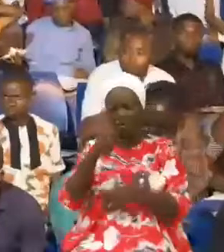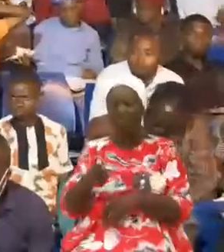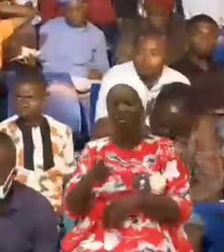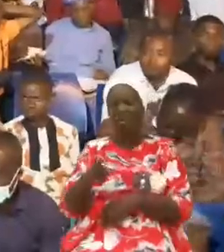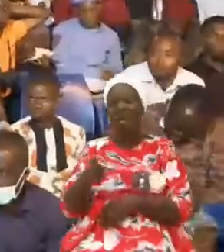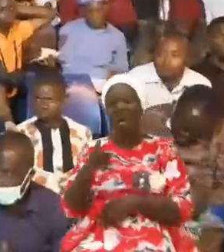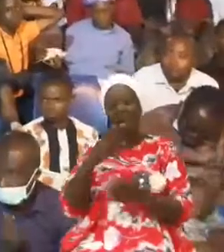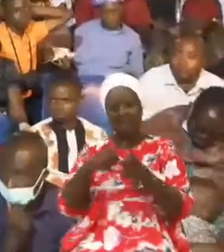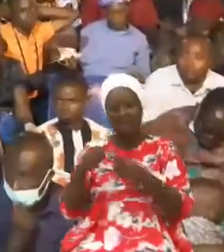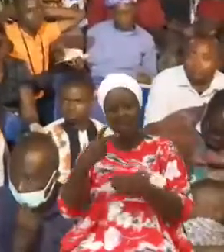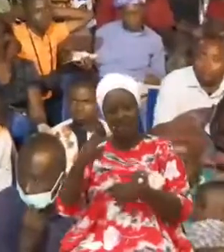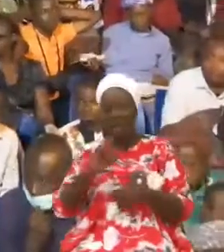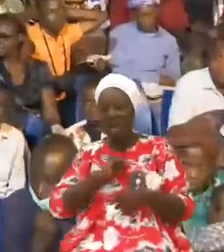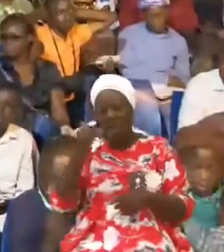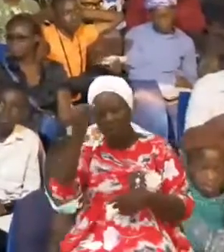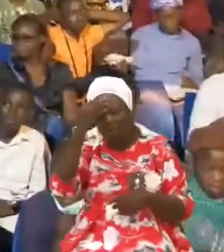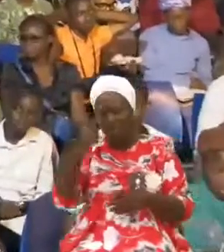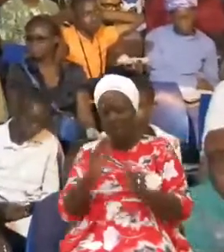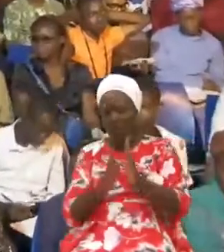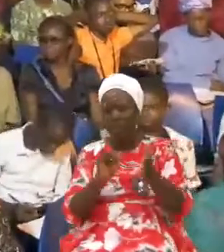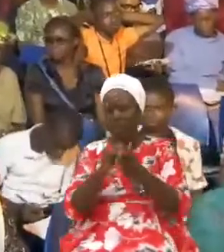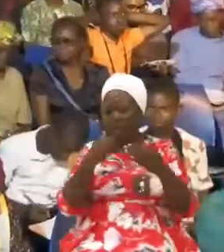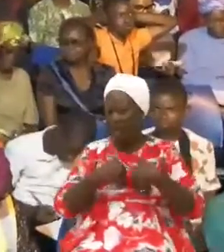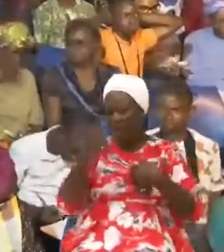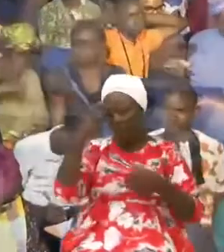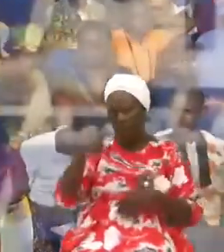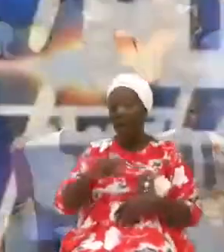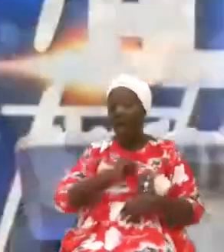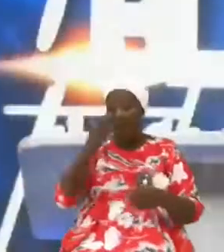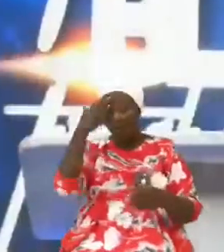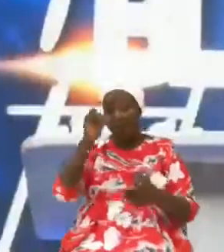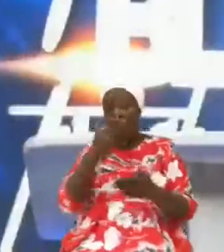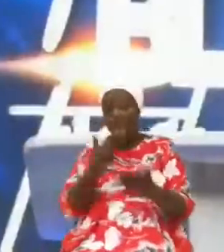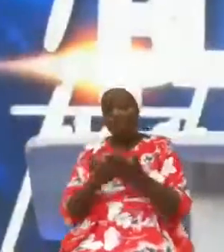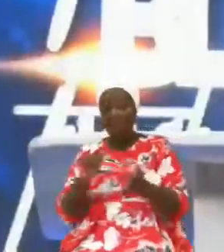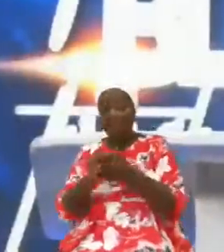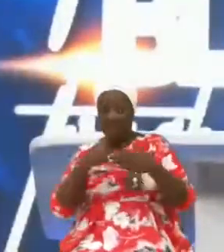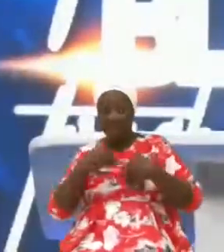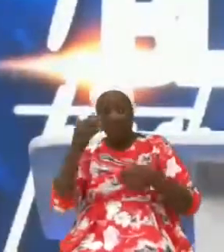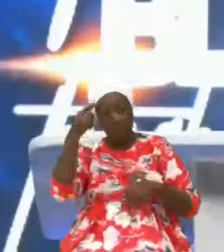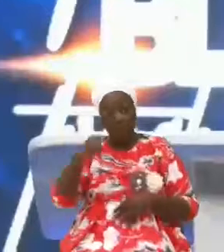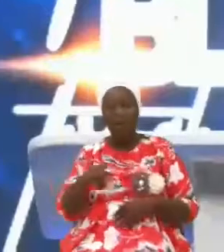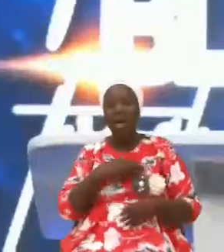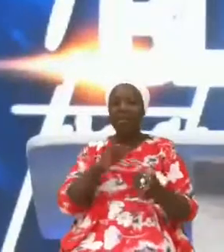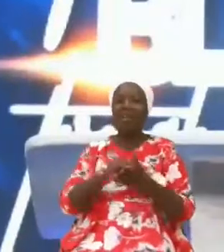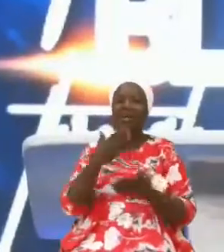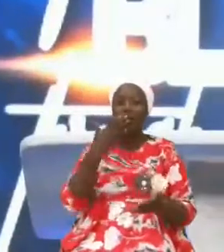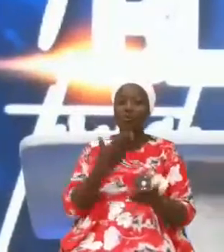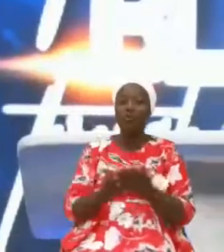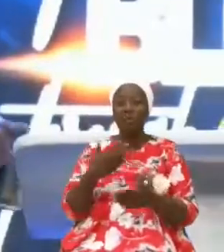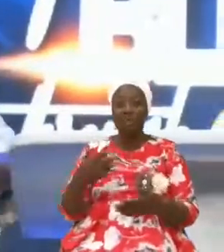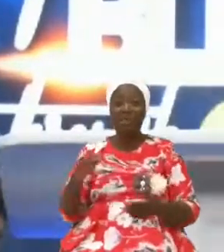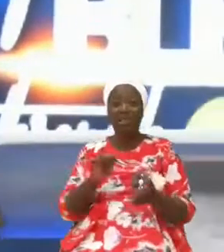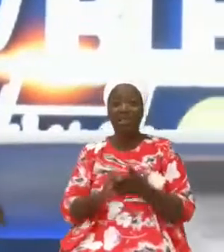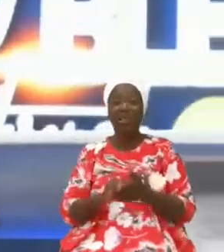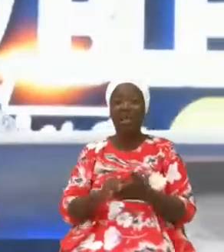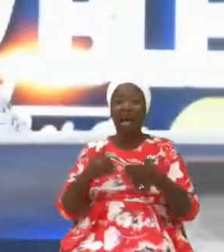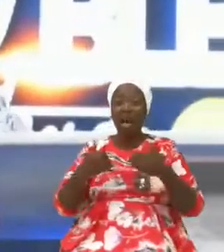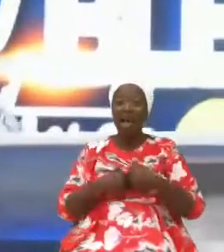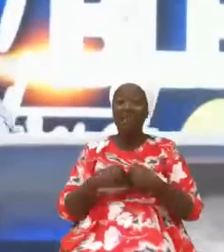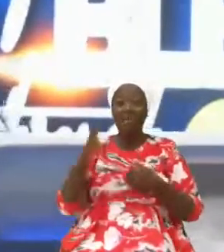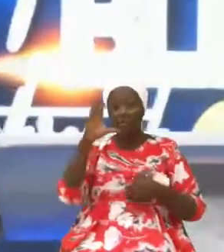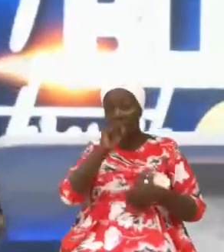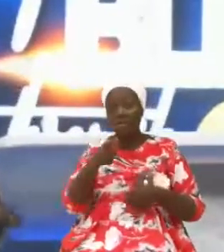one who created you. And he says, I know the plan I have for you. I know the good thing I have for you. And that